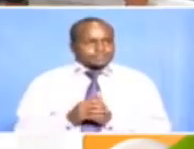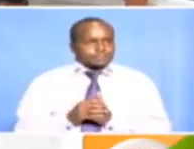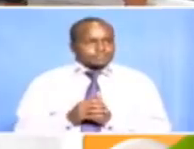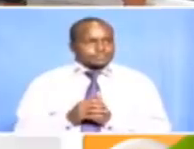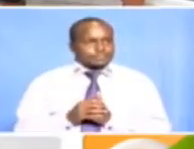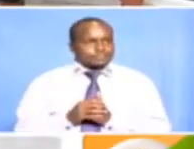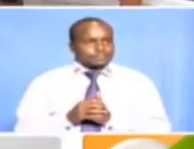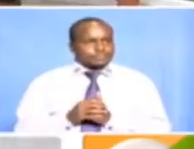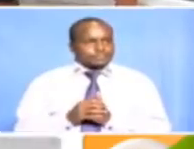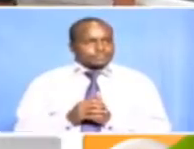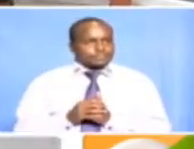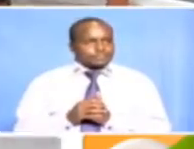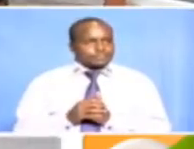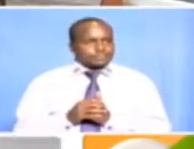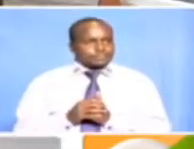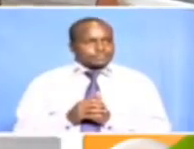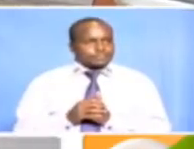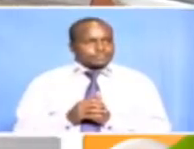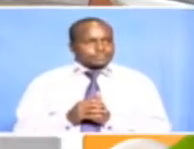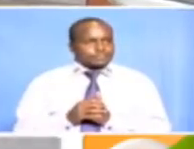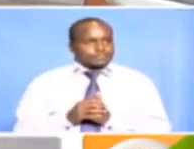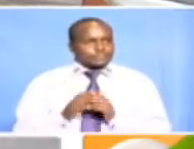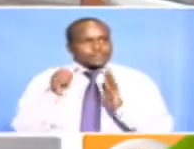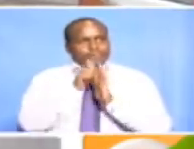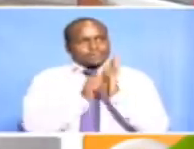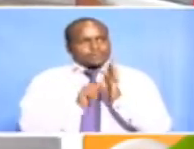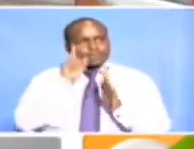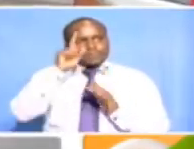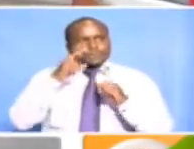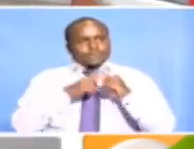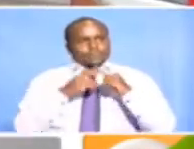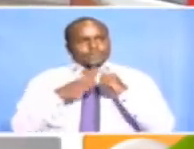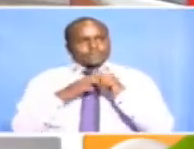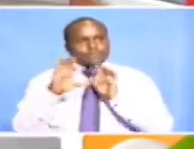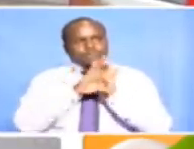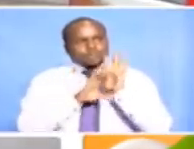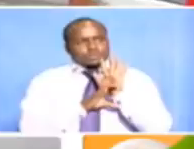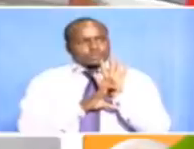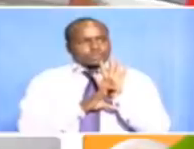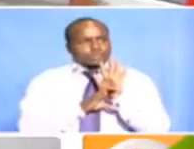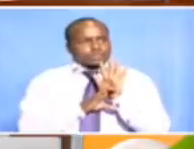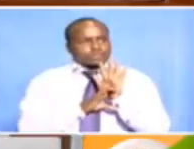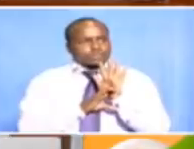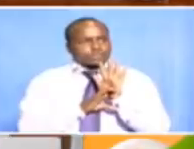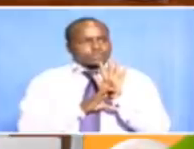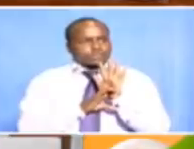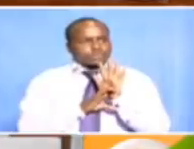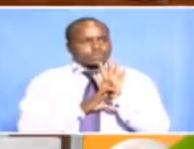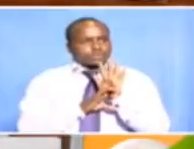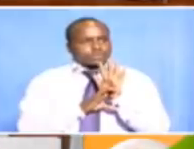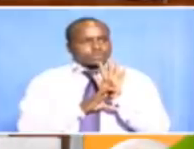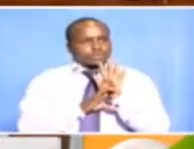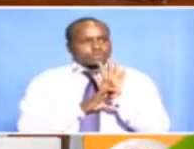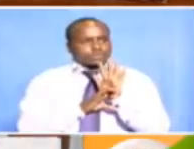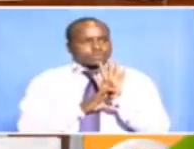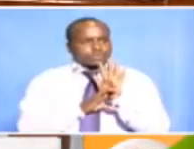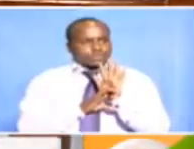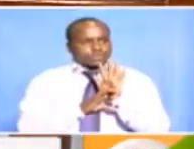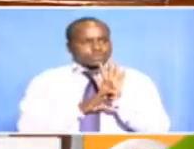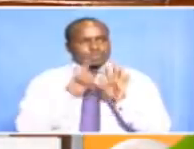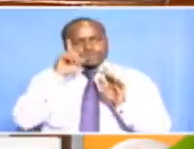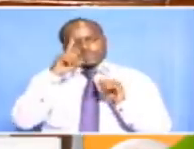Jeff, Article 179 of this Constitution, I think 179 or I think Article